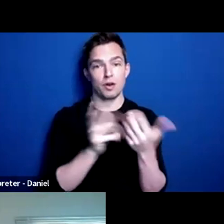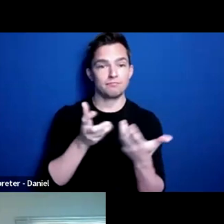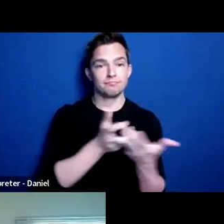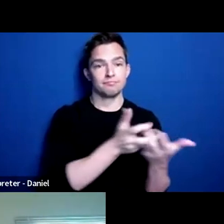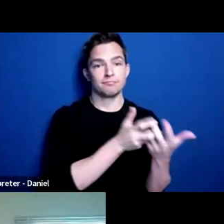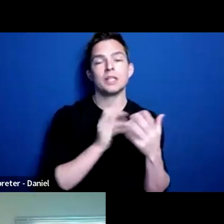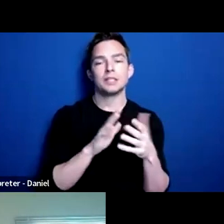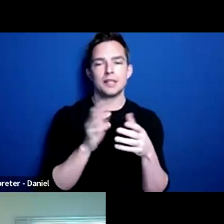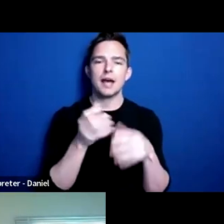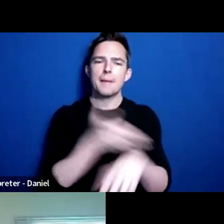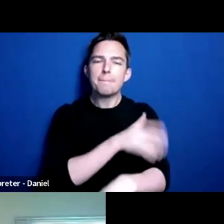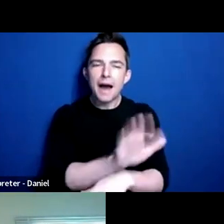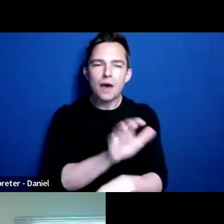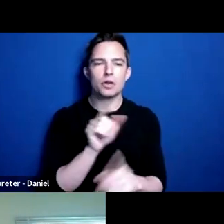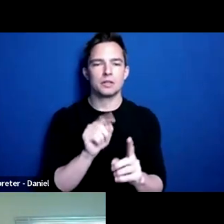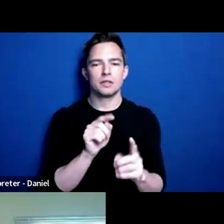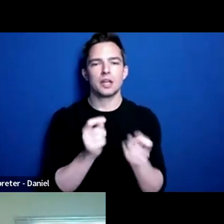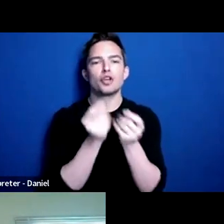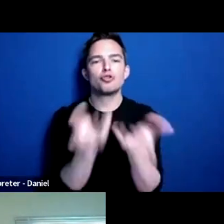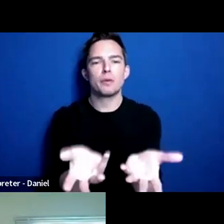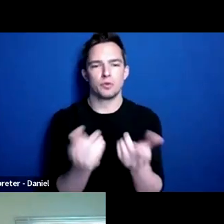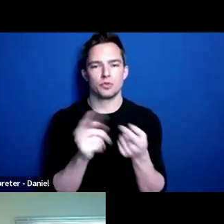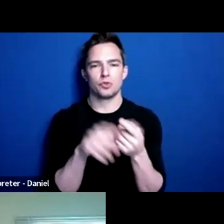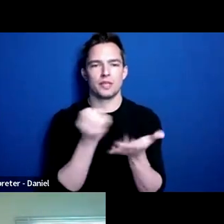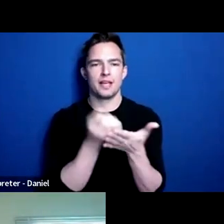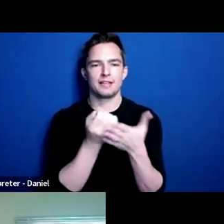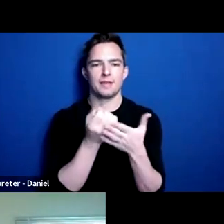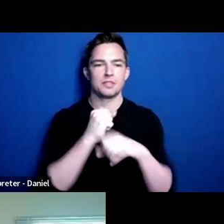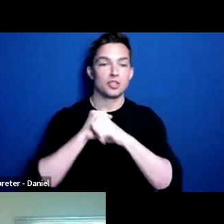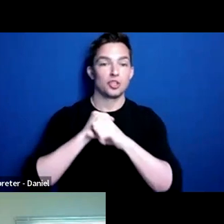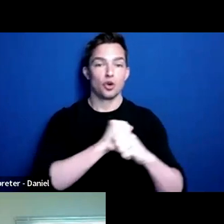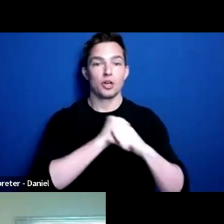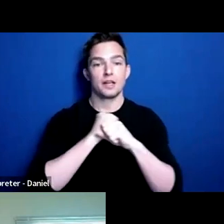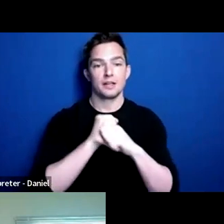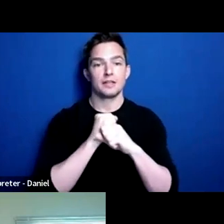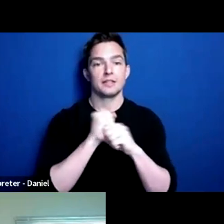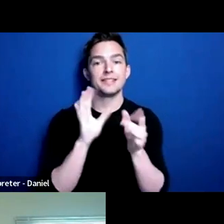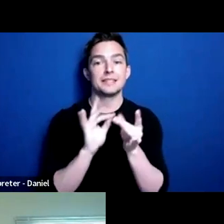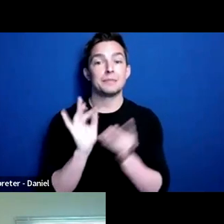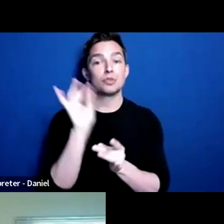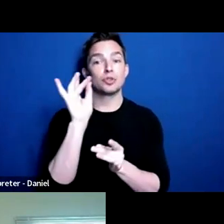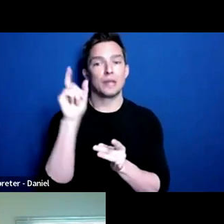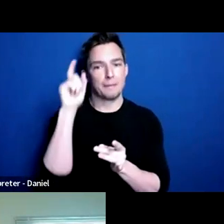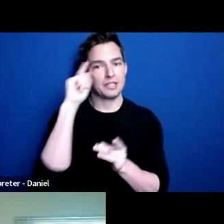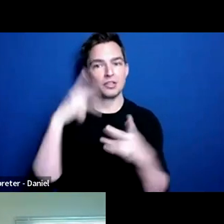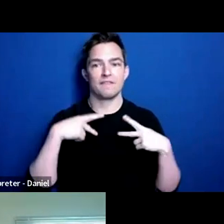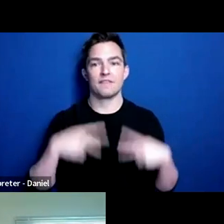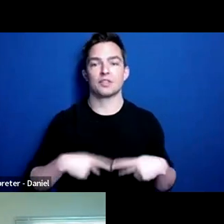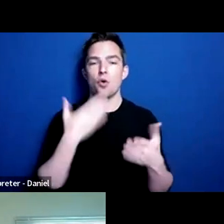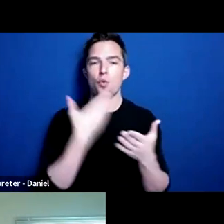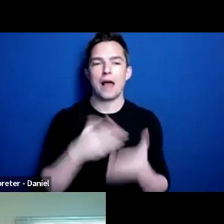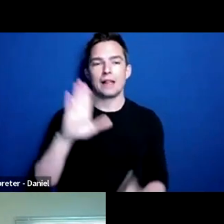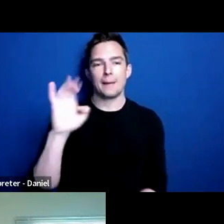services that empower and contribute to the economic security, spiritual, mental, and physical